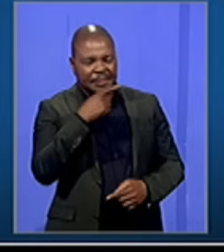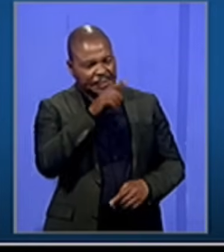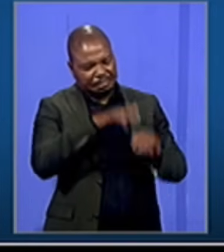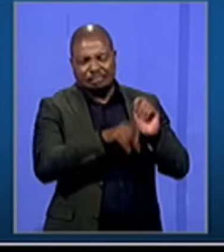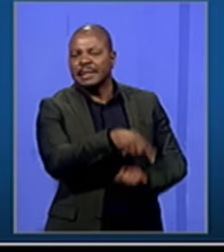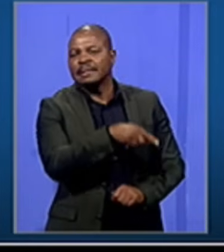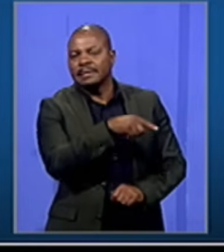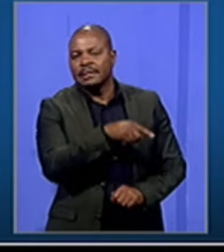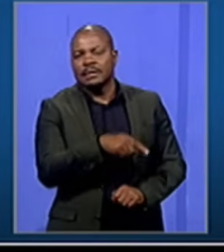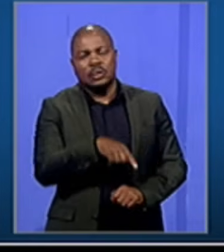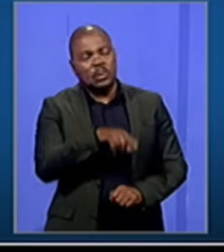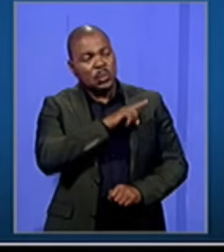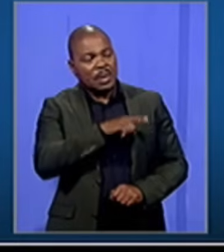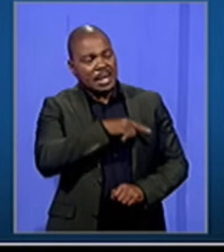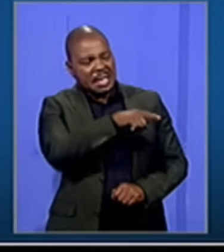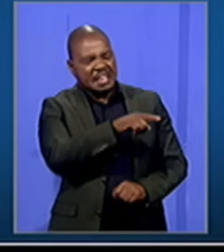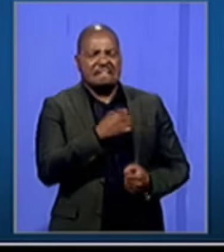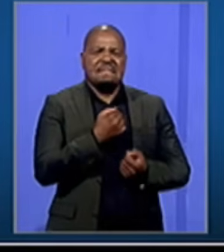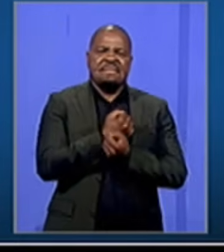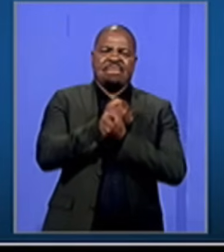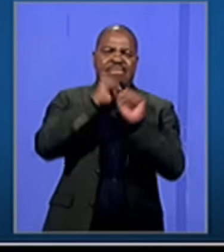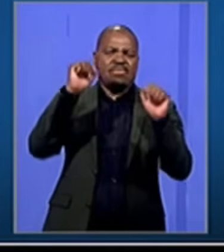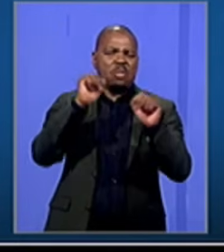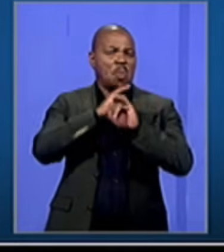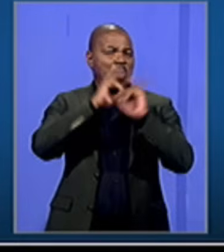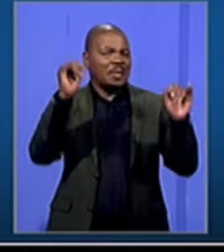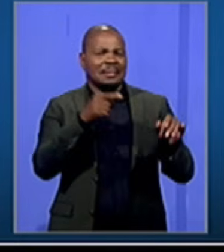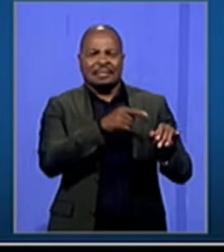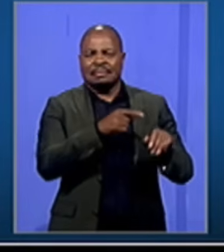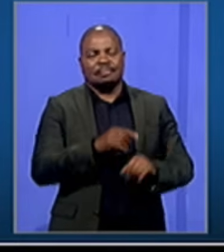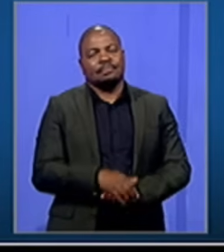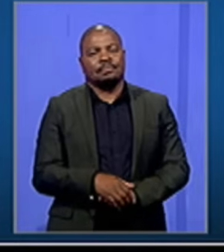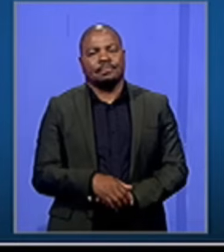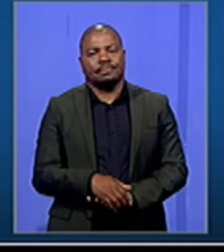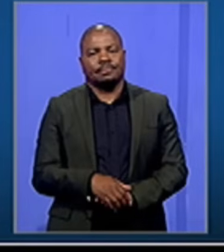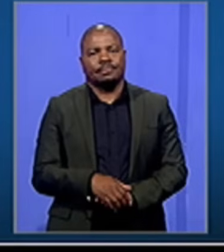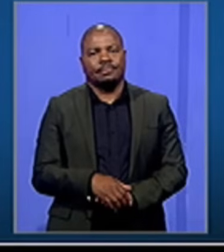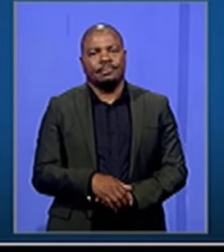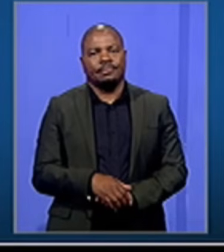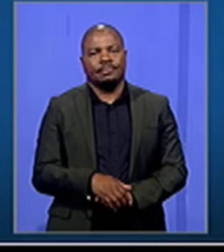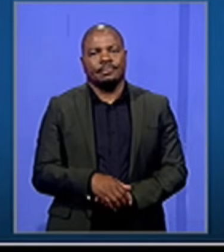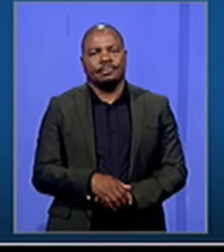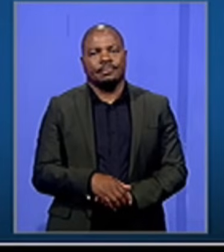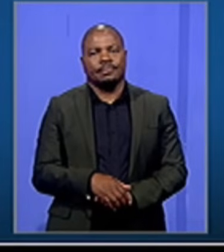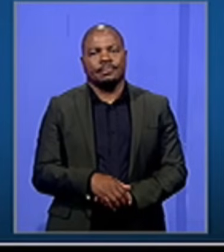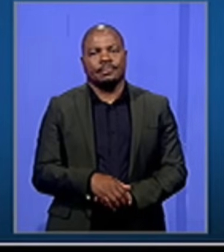llelwe. EFF e na le boganka kudu le mo go sego go a swanela.